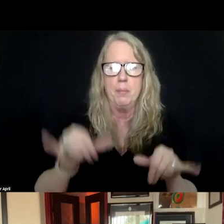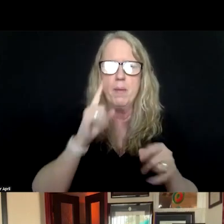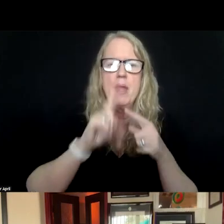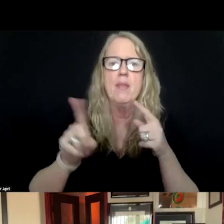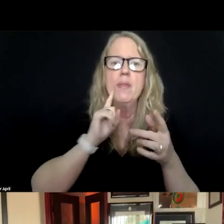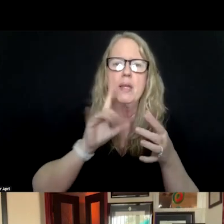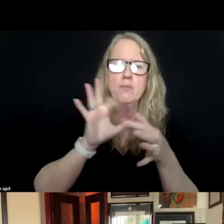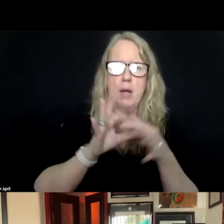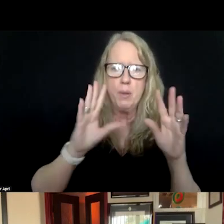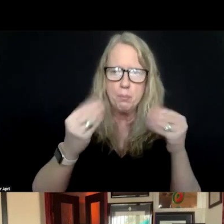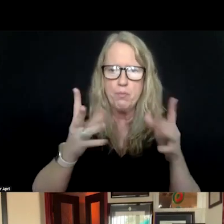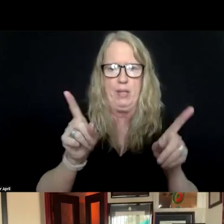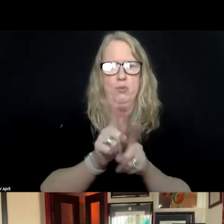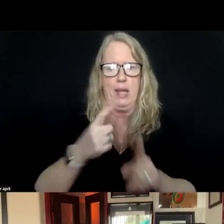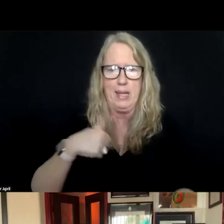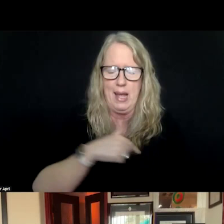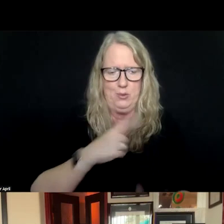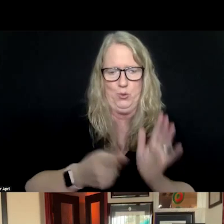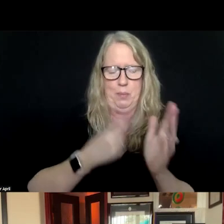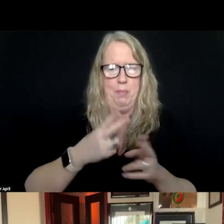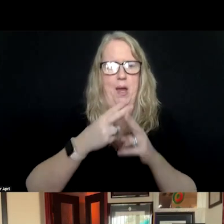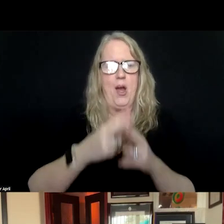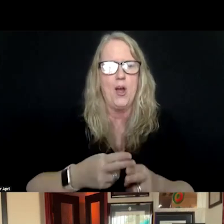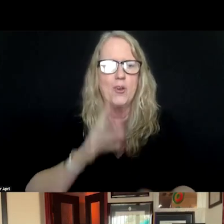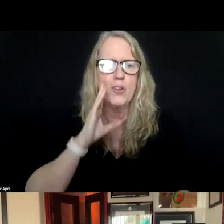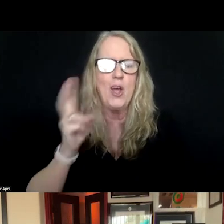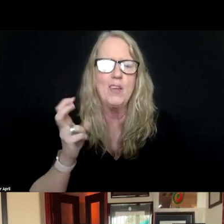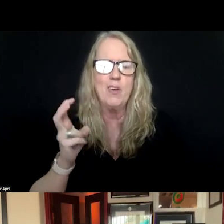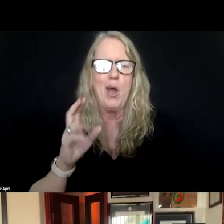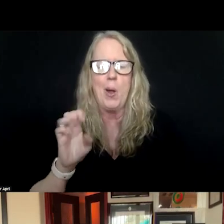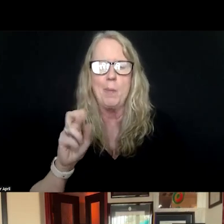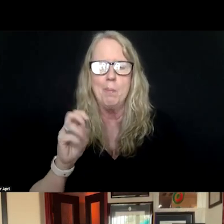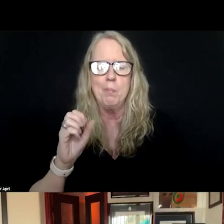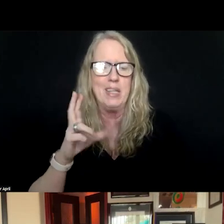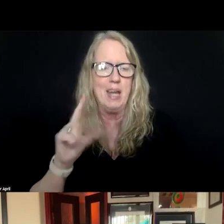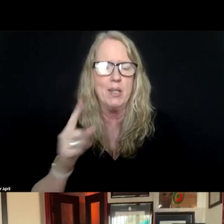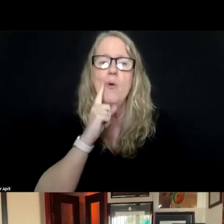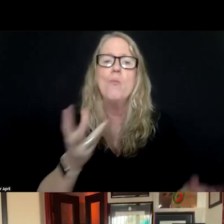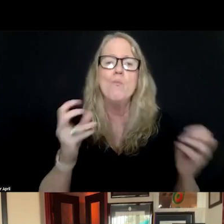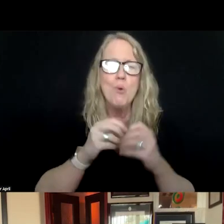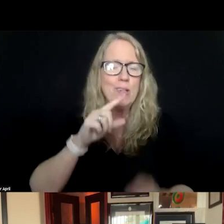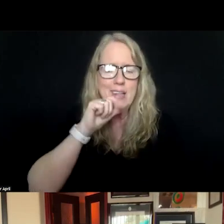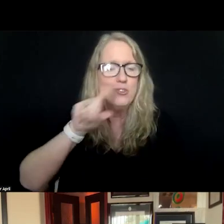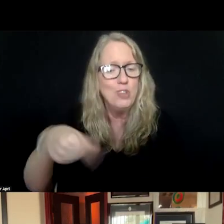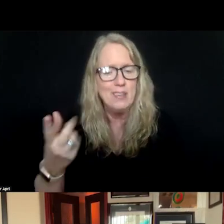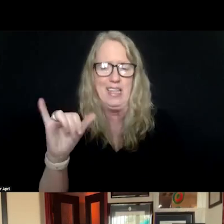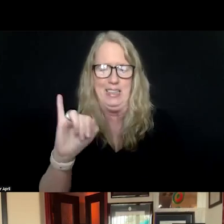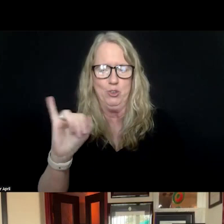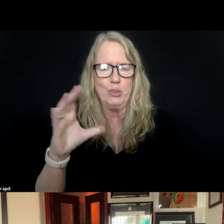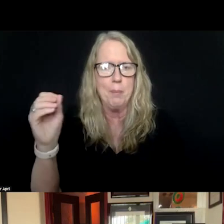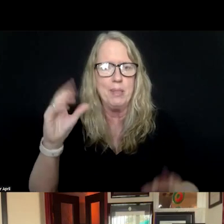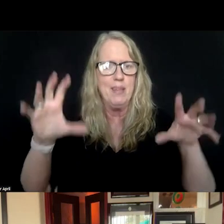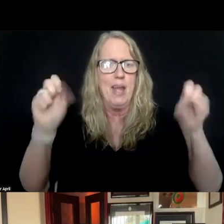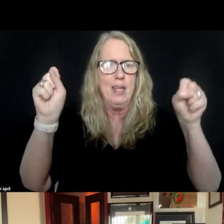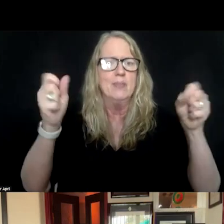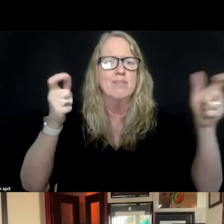crisis providers like us. So I sometimes call them our benevolent overlords, because they are more than just an insurance company. They do a lot of work,